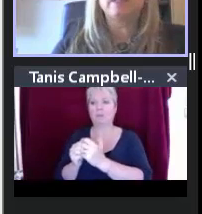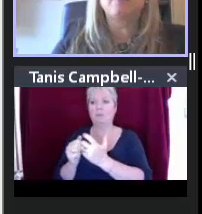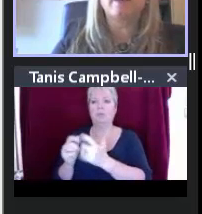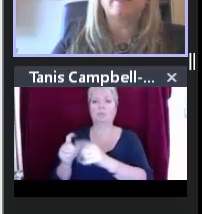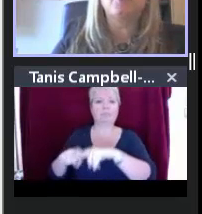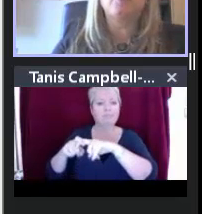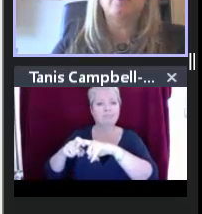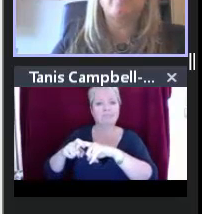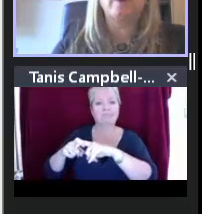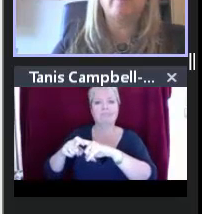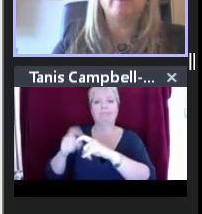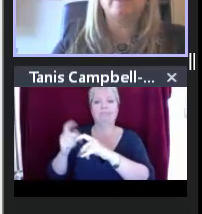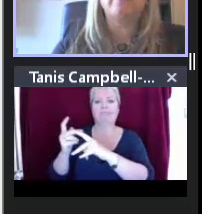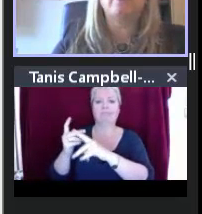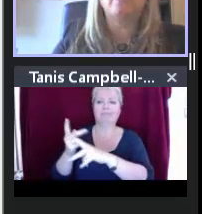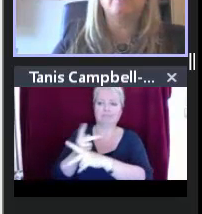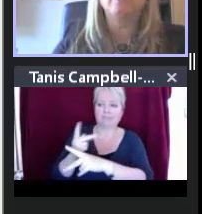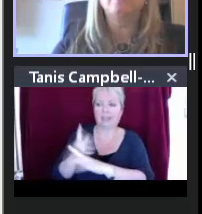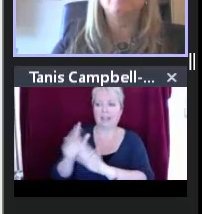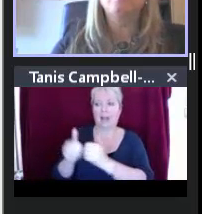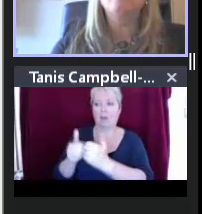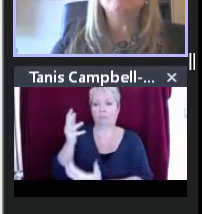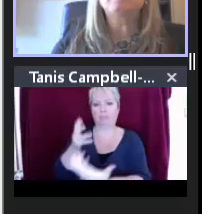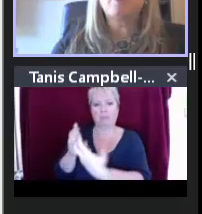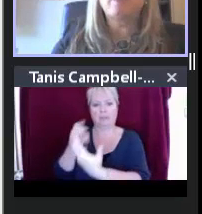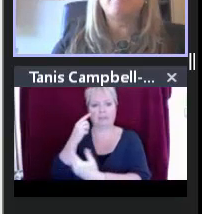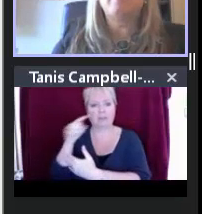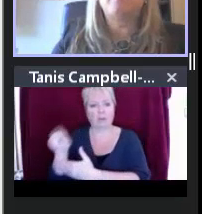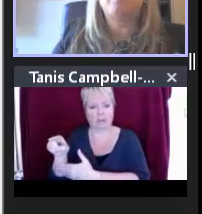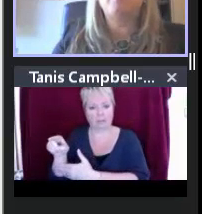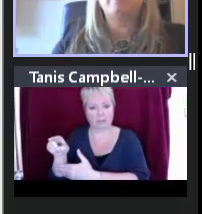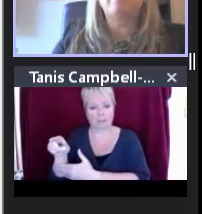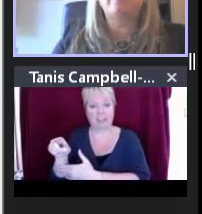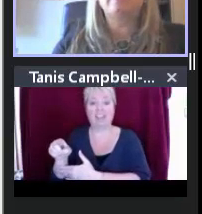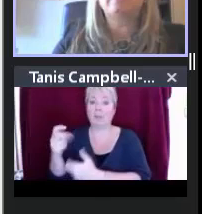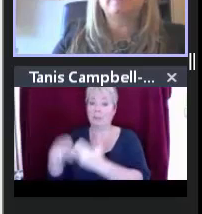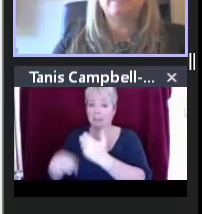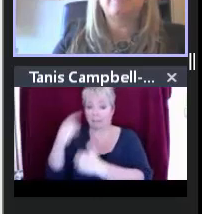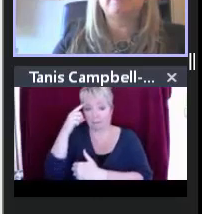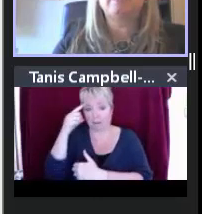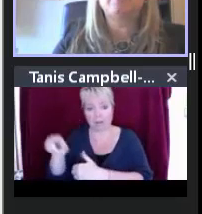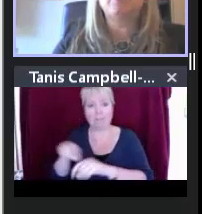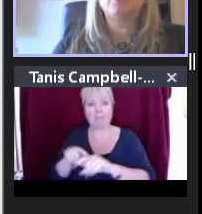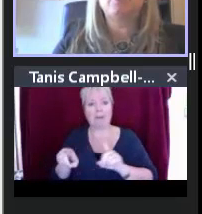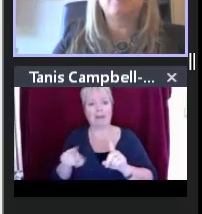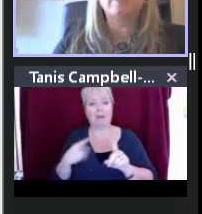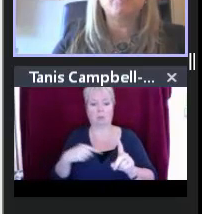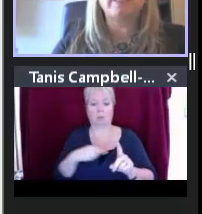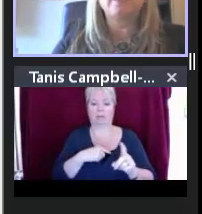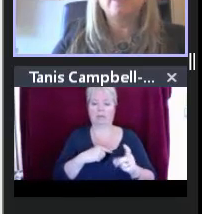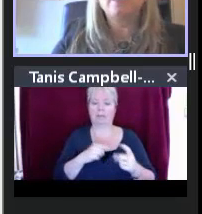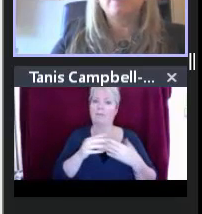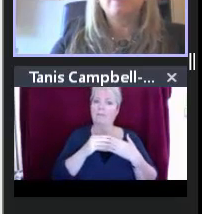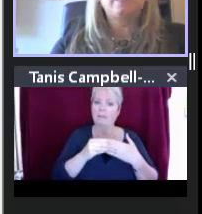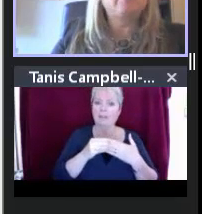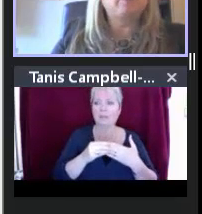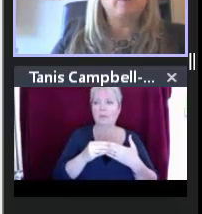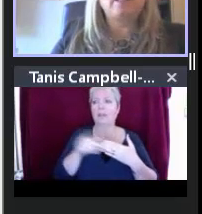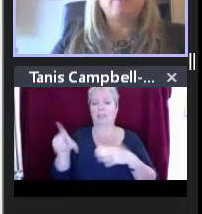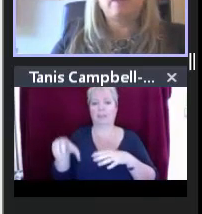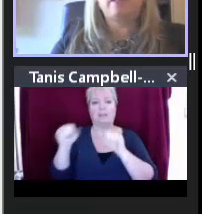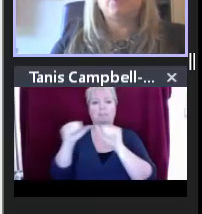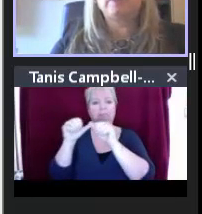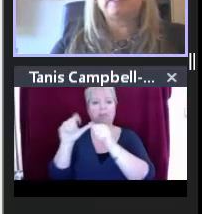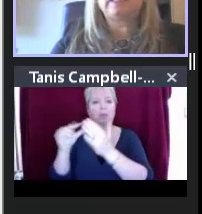He really did run into a very, very difficult spot. But the beauty of it is that he was able to graduate. He